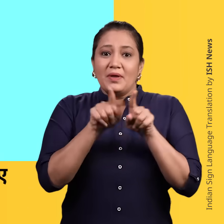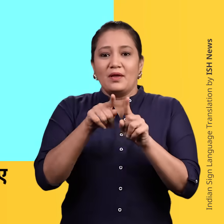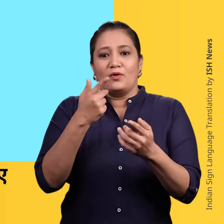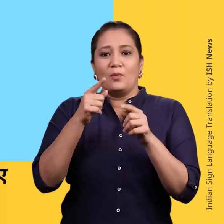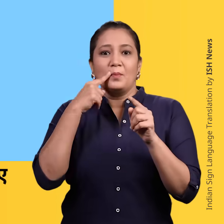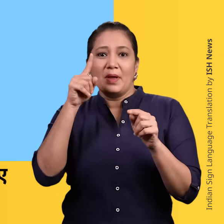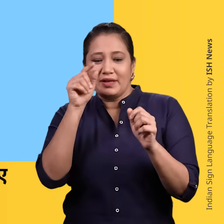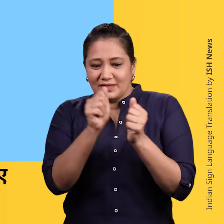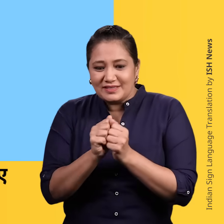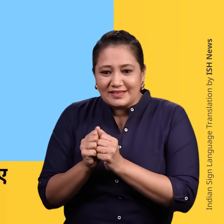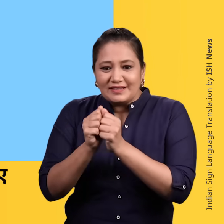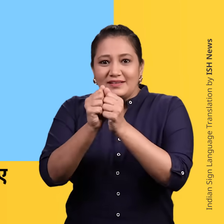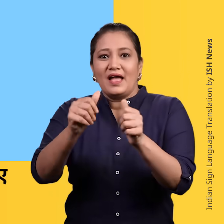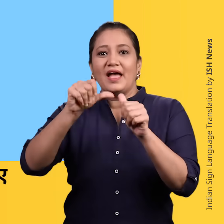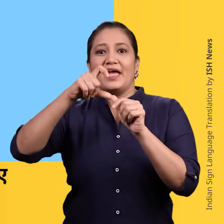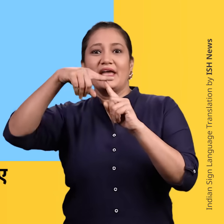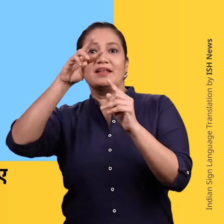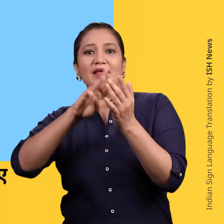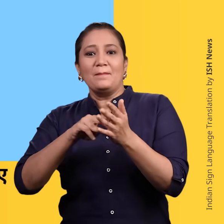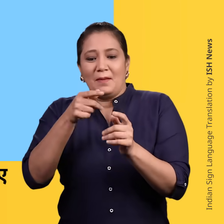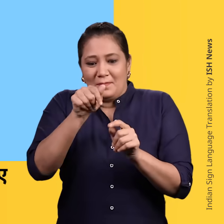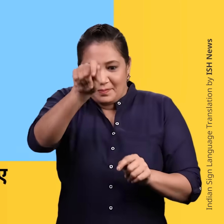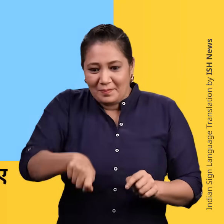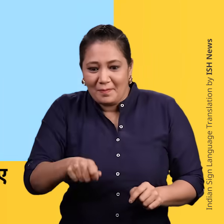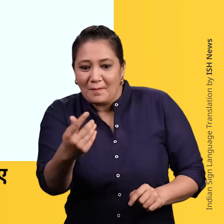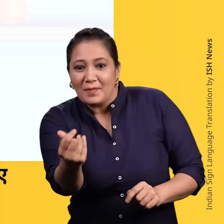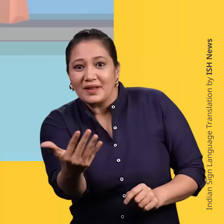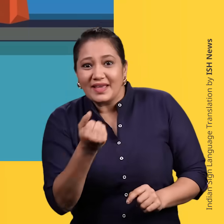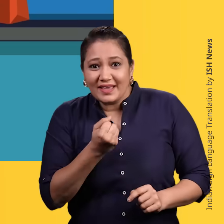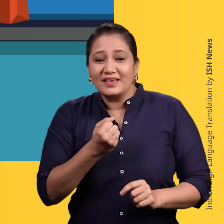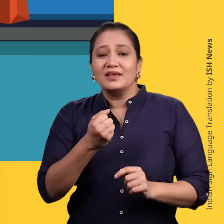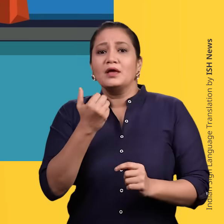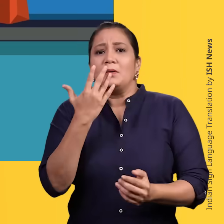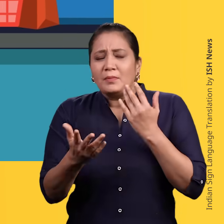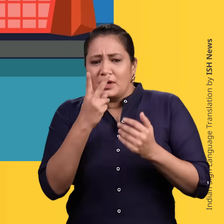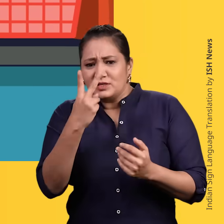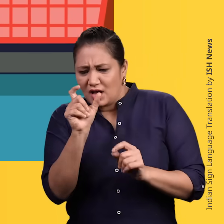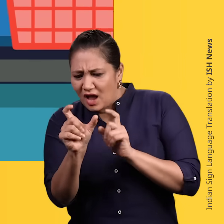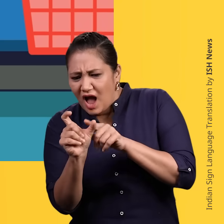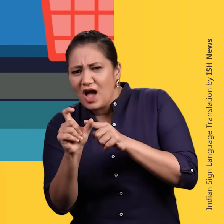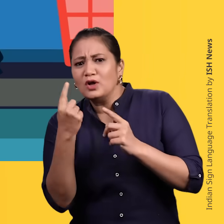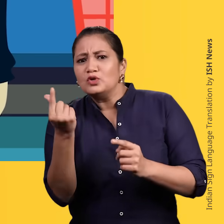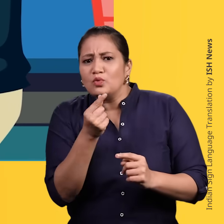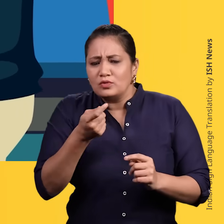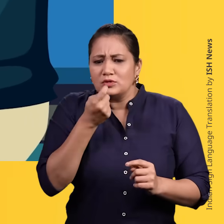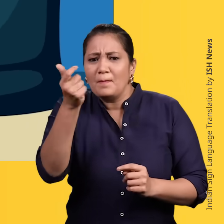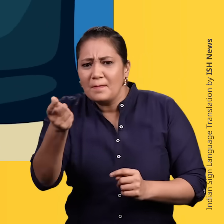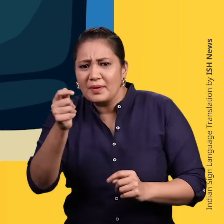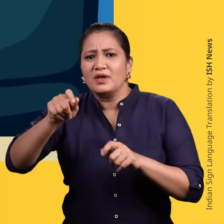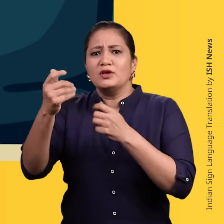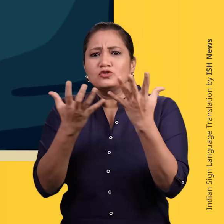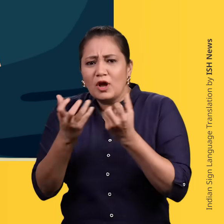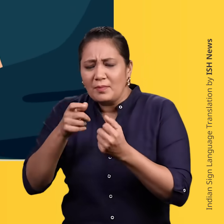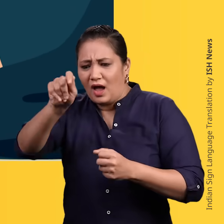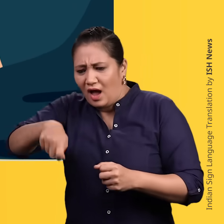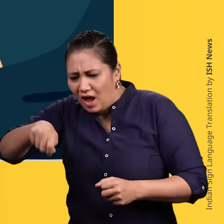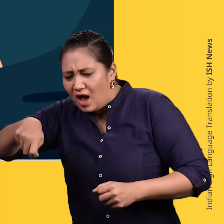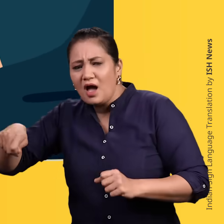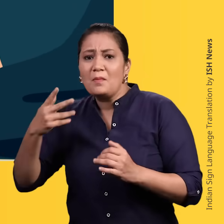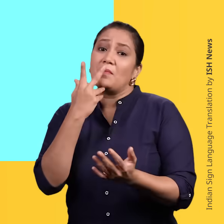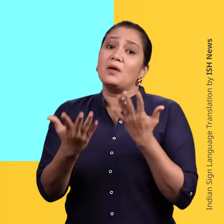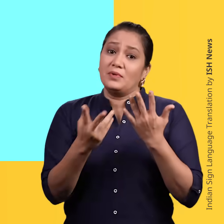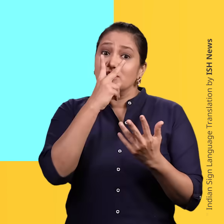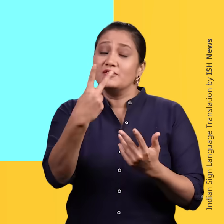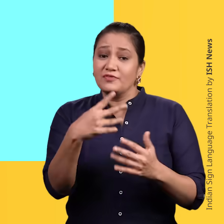have accompanied your parents to the ATM to withdraw money and must have seen them using cards for payment while